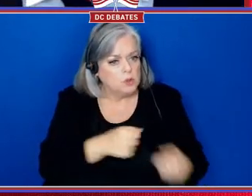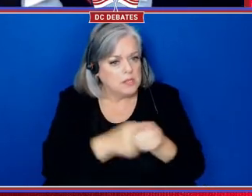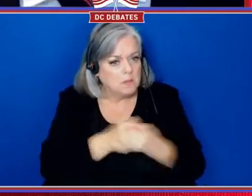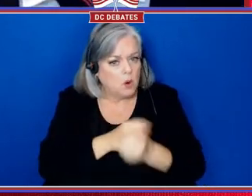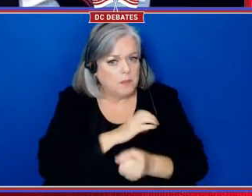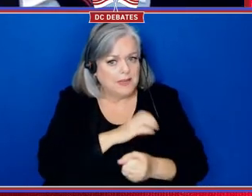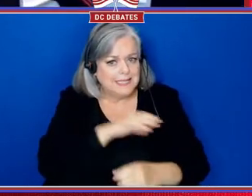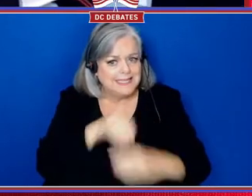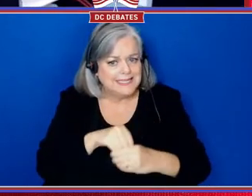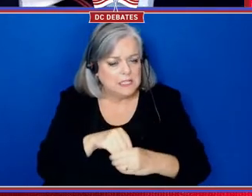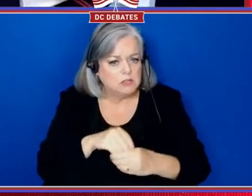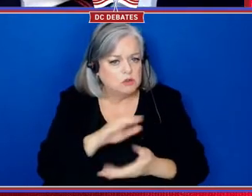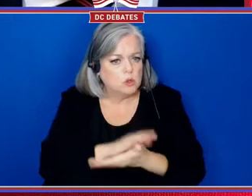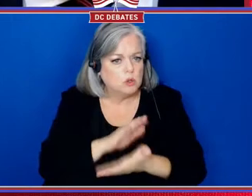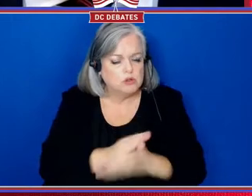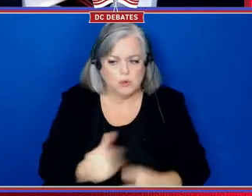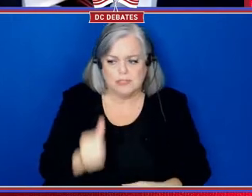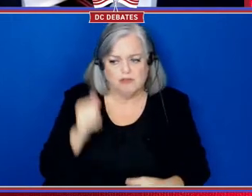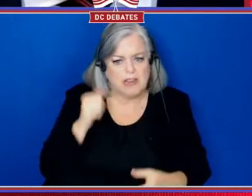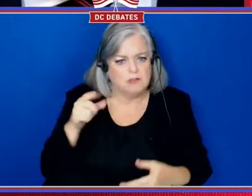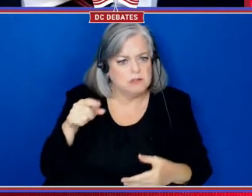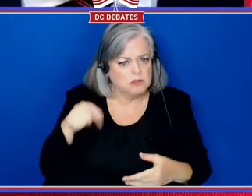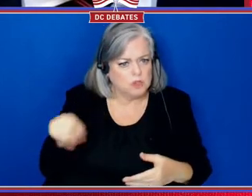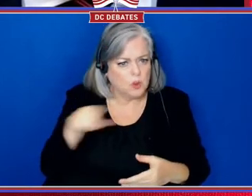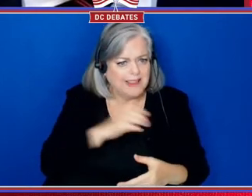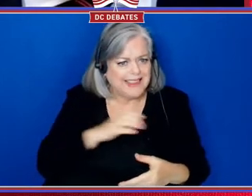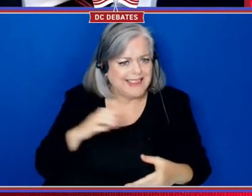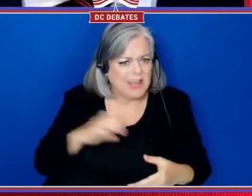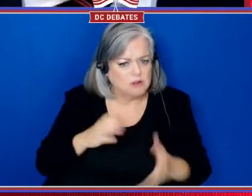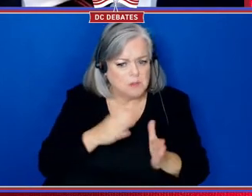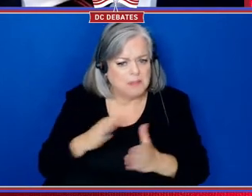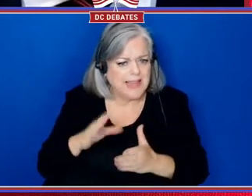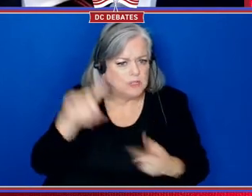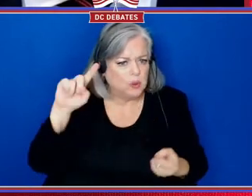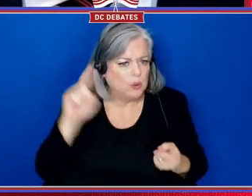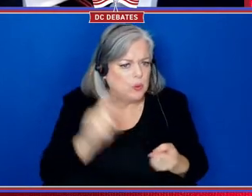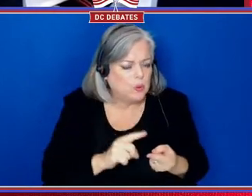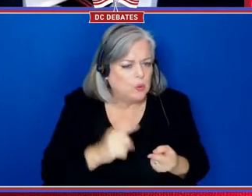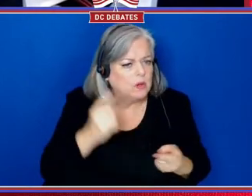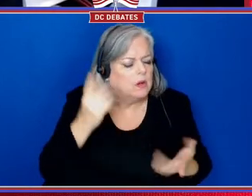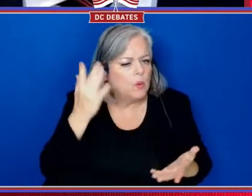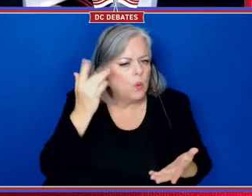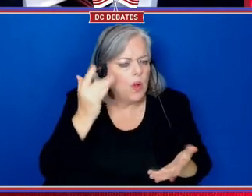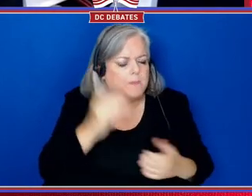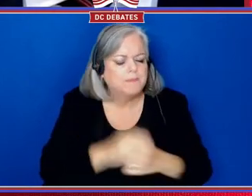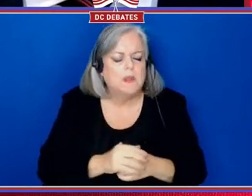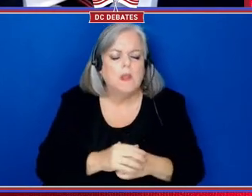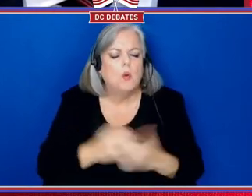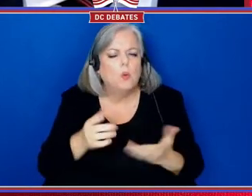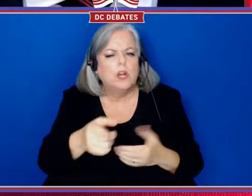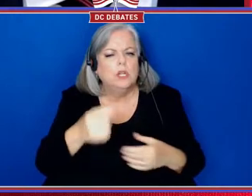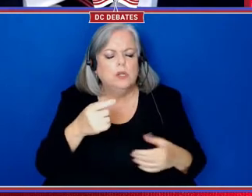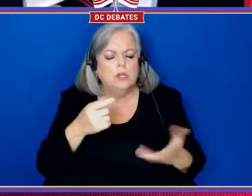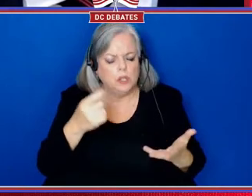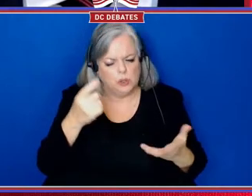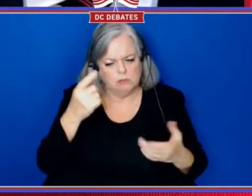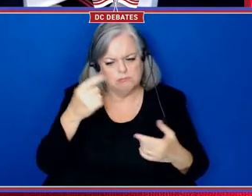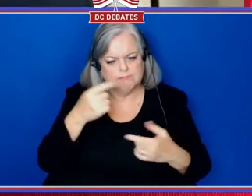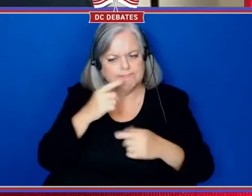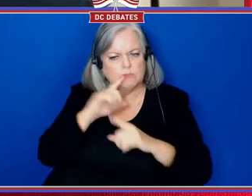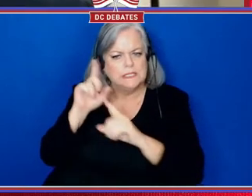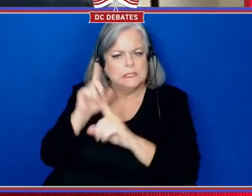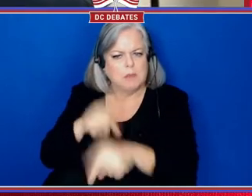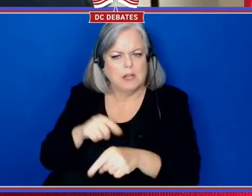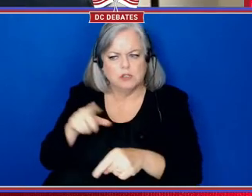out. Why? And what do you say to students who feel unsafe around police or who have had negative interactions with them in schools?